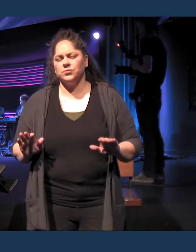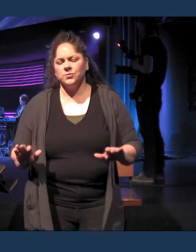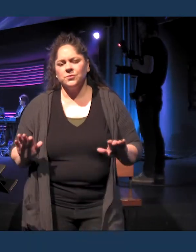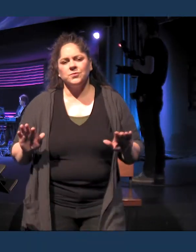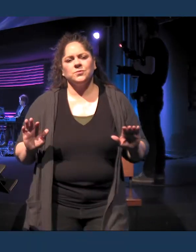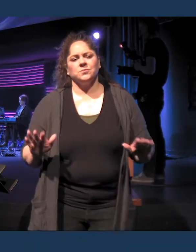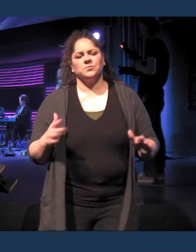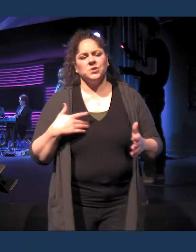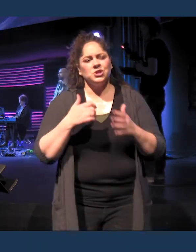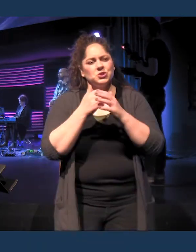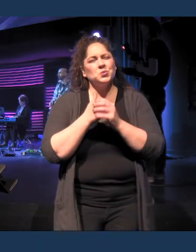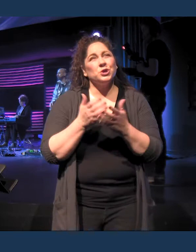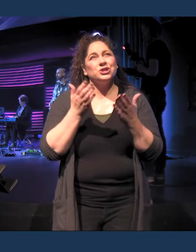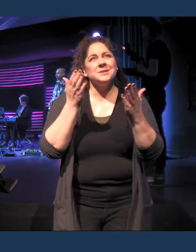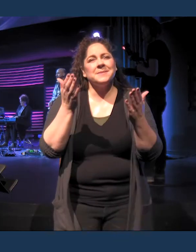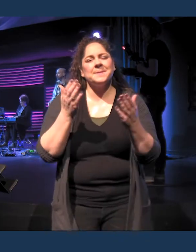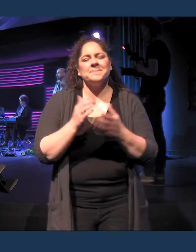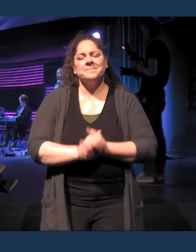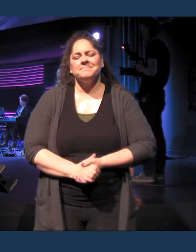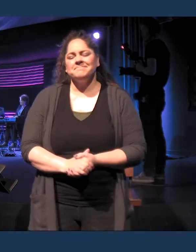Lift up our worship this morning.